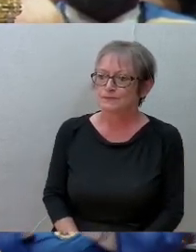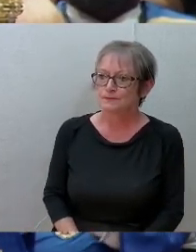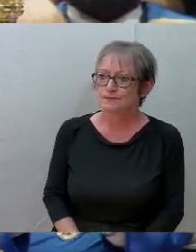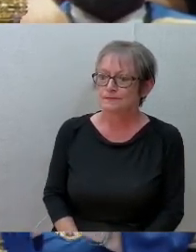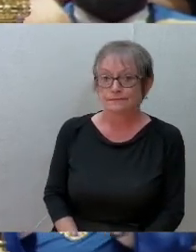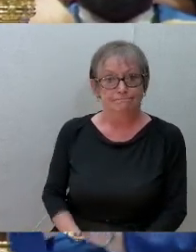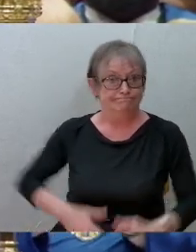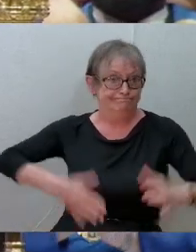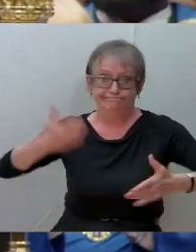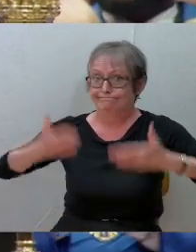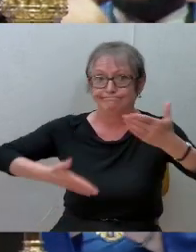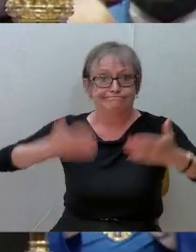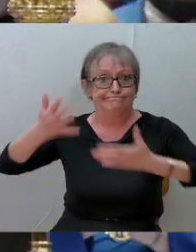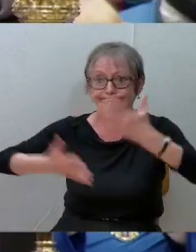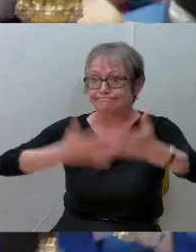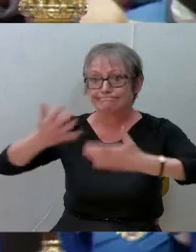Bye.